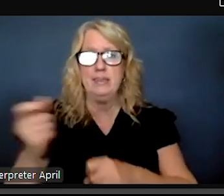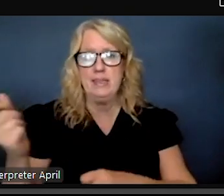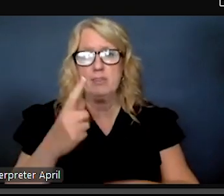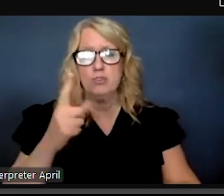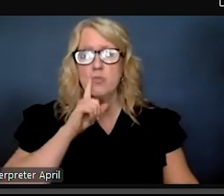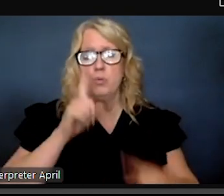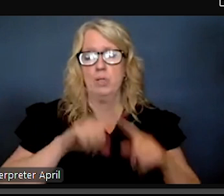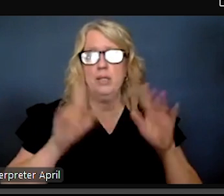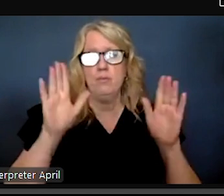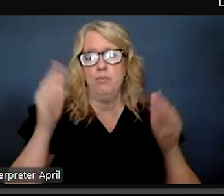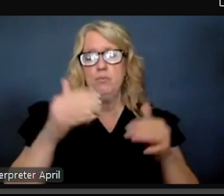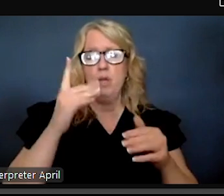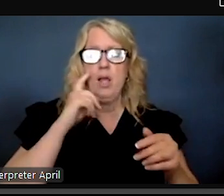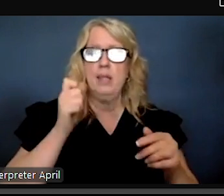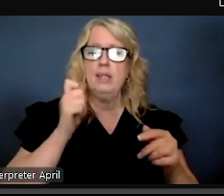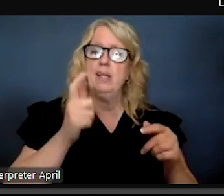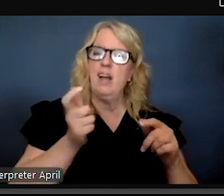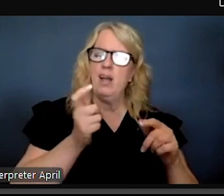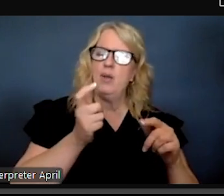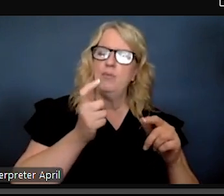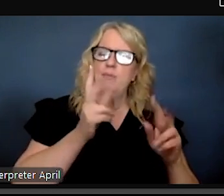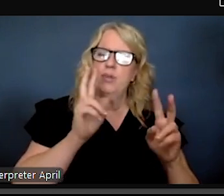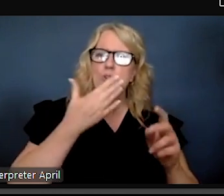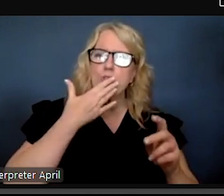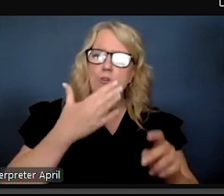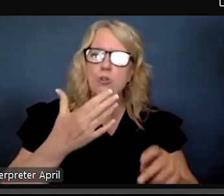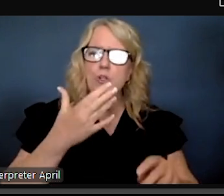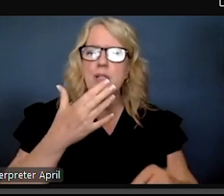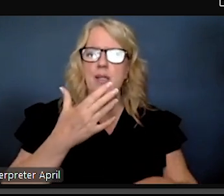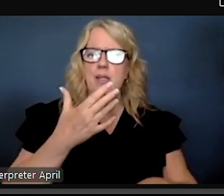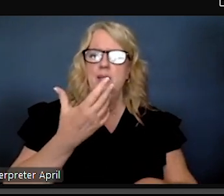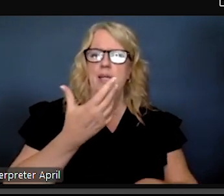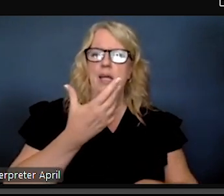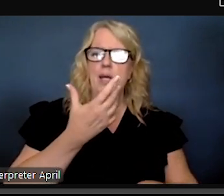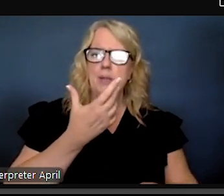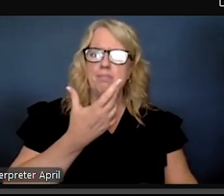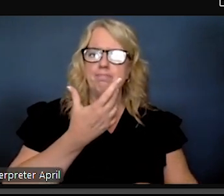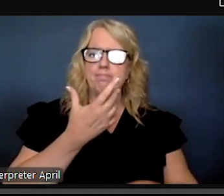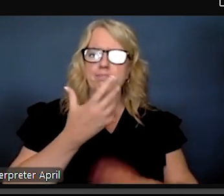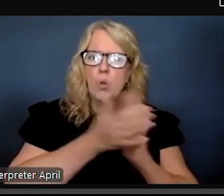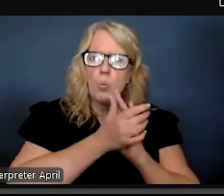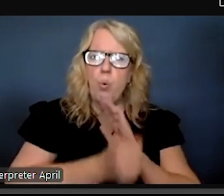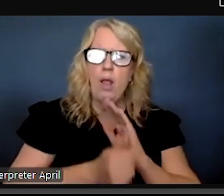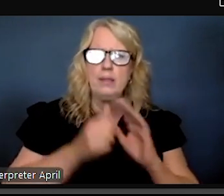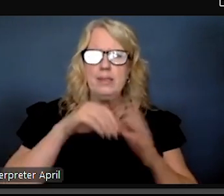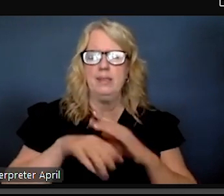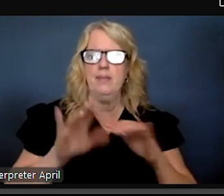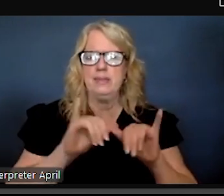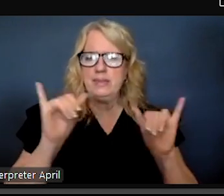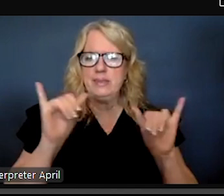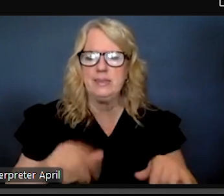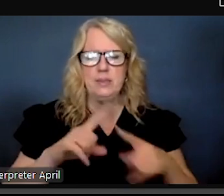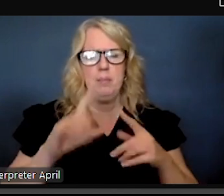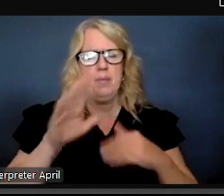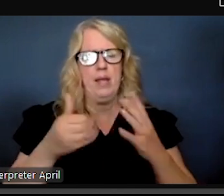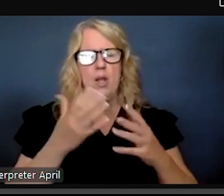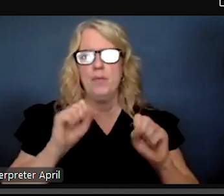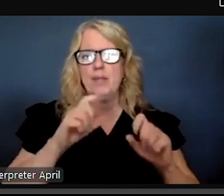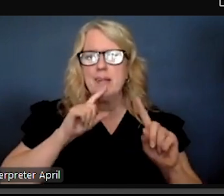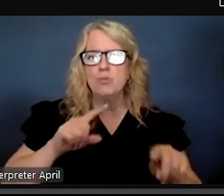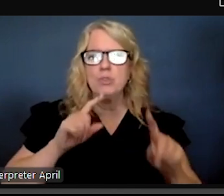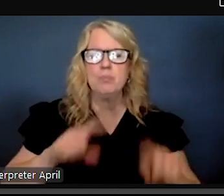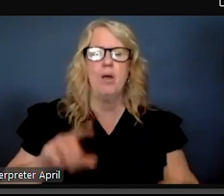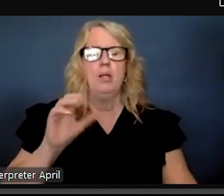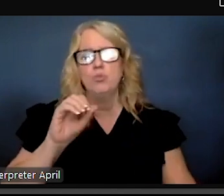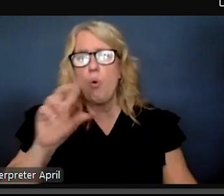on quality in the system. So making sure we have more uniformity, quality in the system. All of our crisis centers can respond to